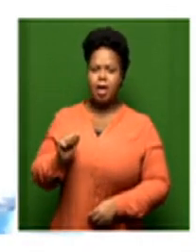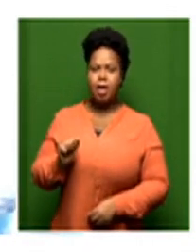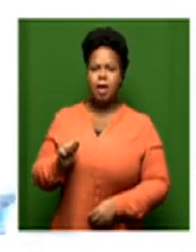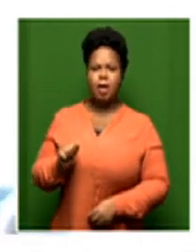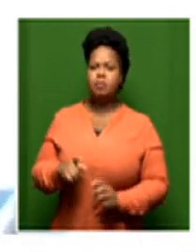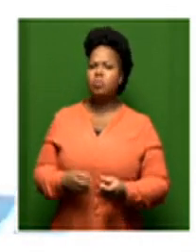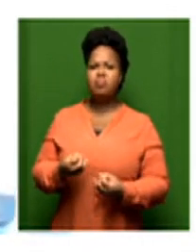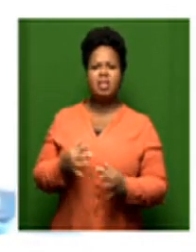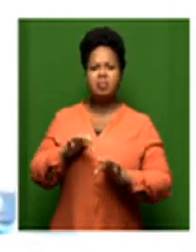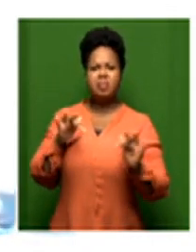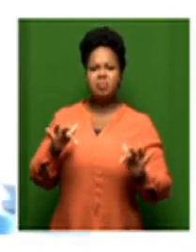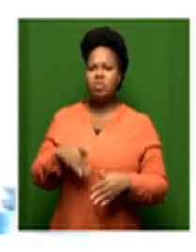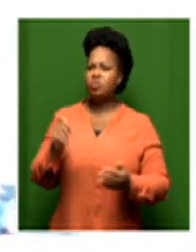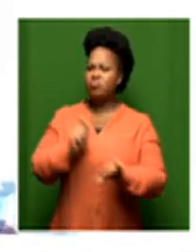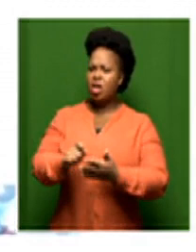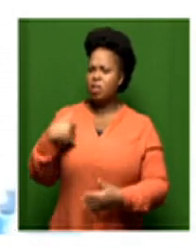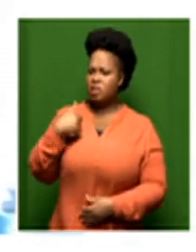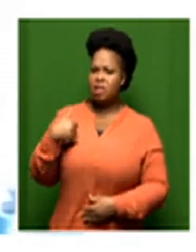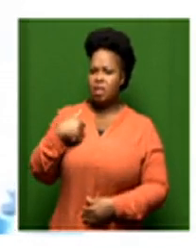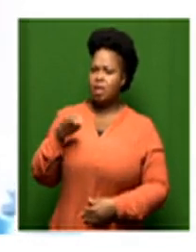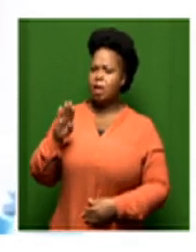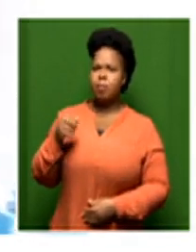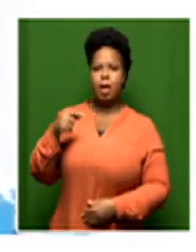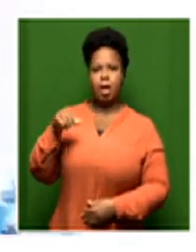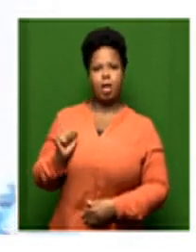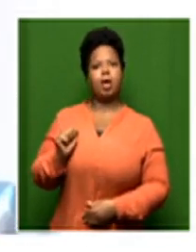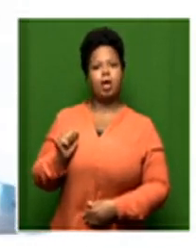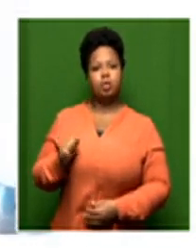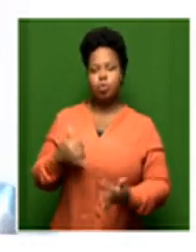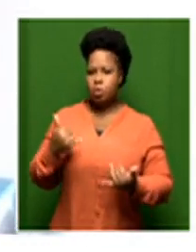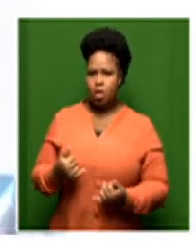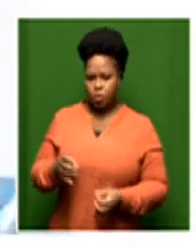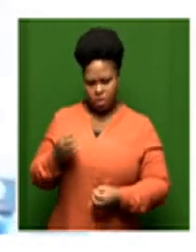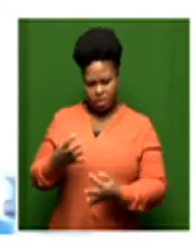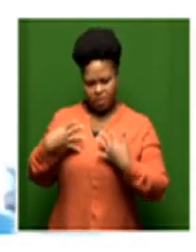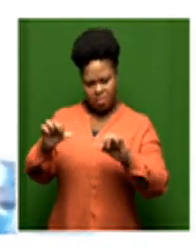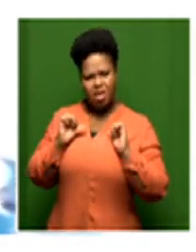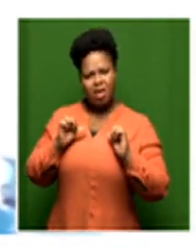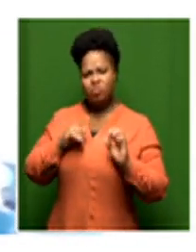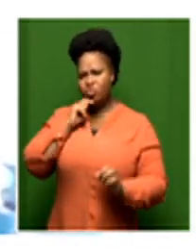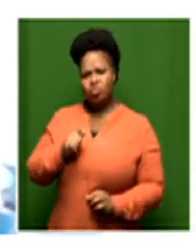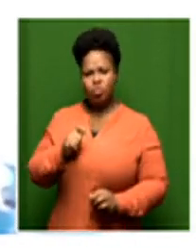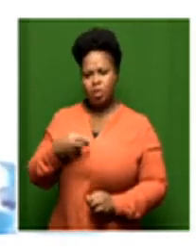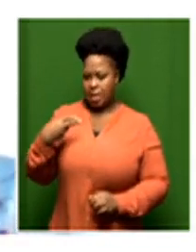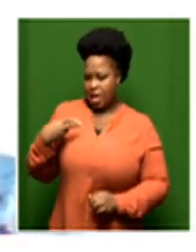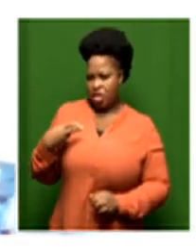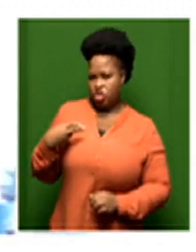people in the past wrote my surname as Bhanga. In restoration, you have to put an H.